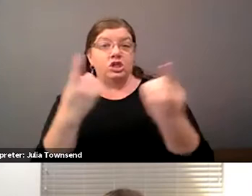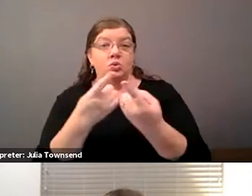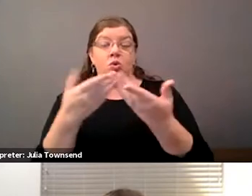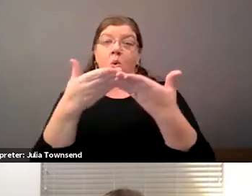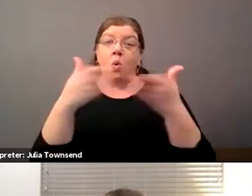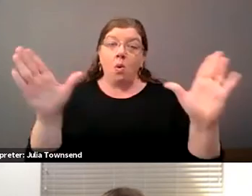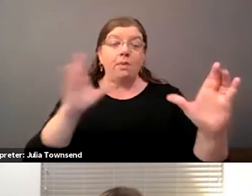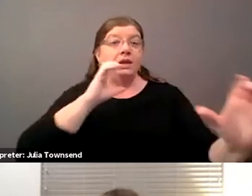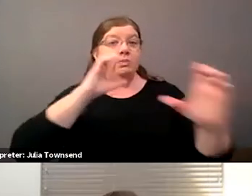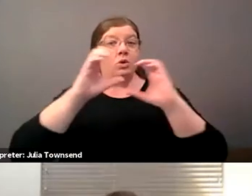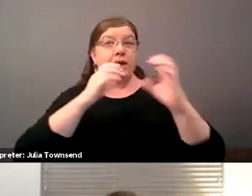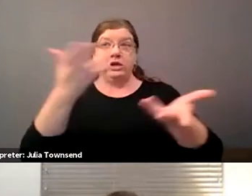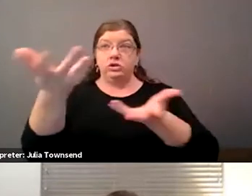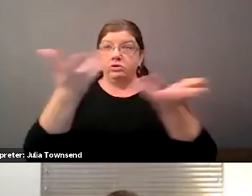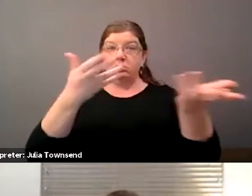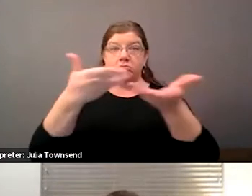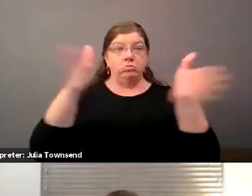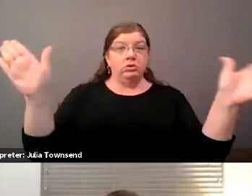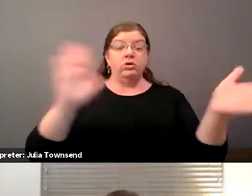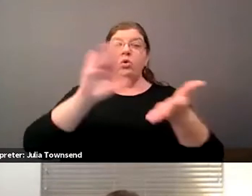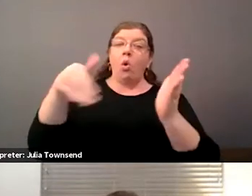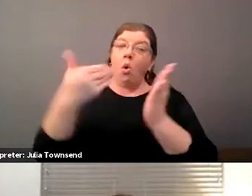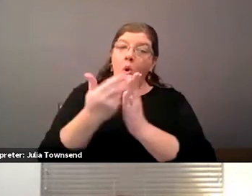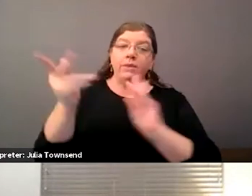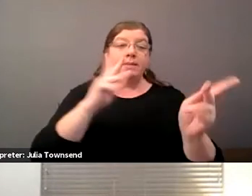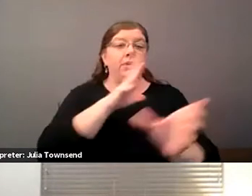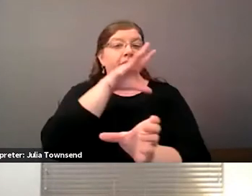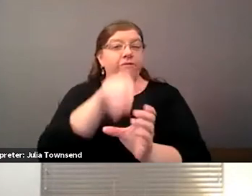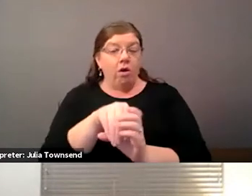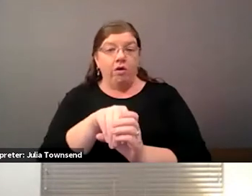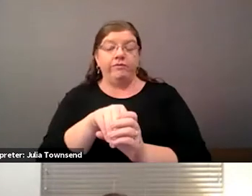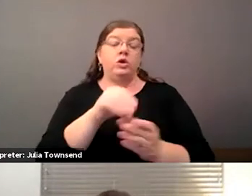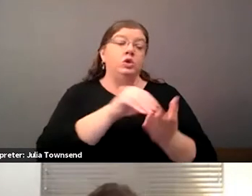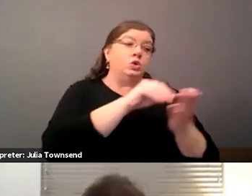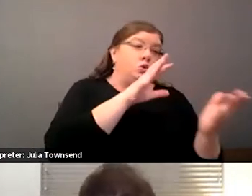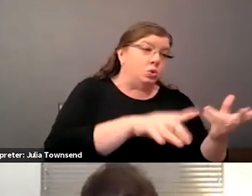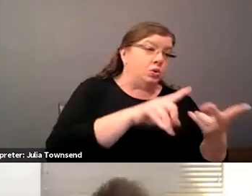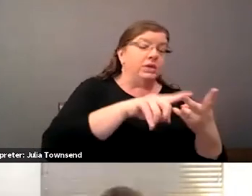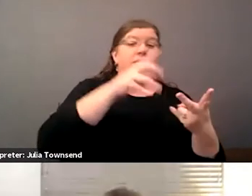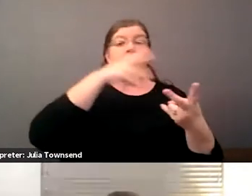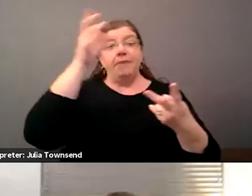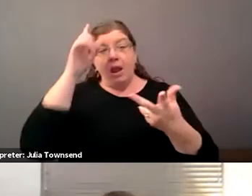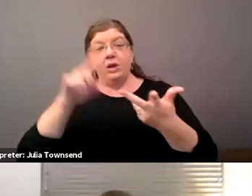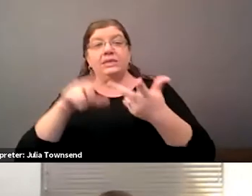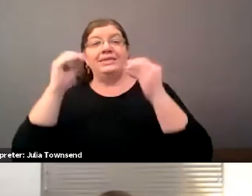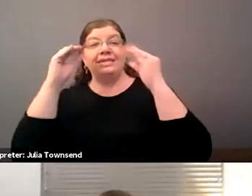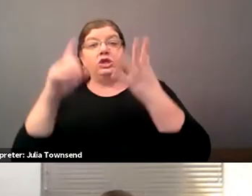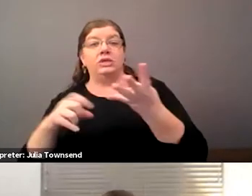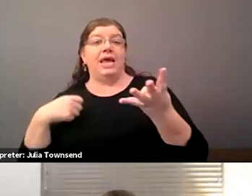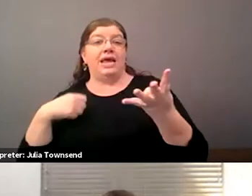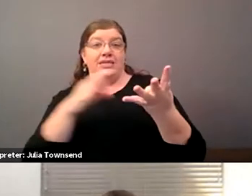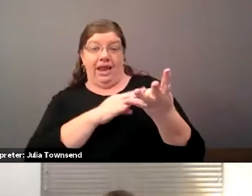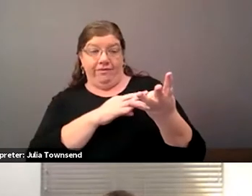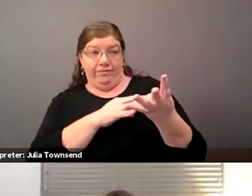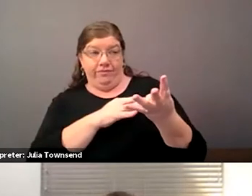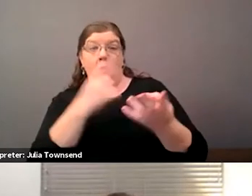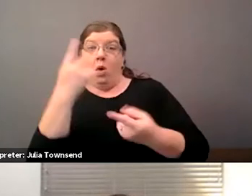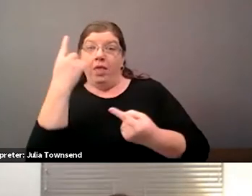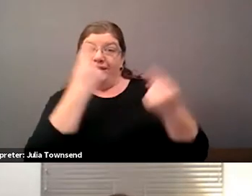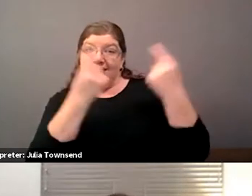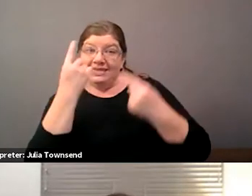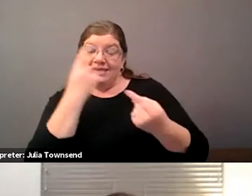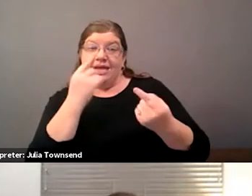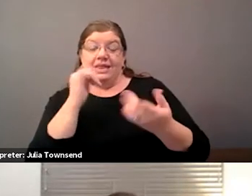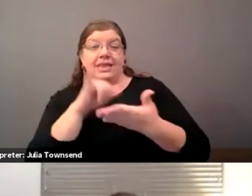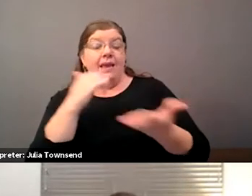lines of communication between all the stakeholders students parents teachers and school staff one thing to consider is that this might be